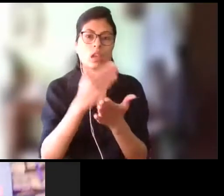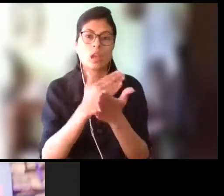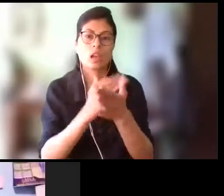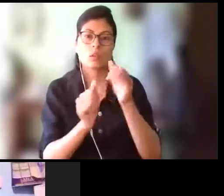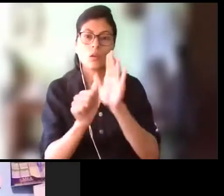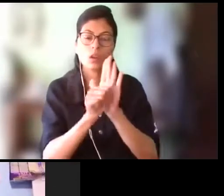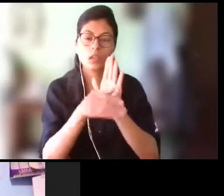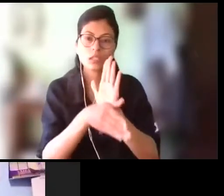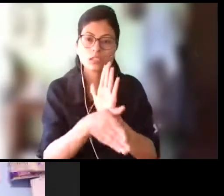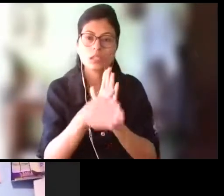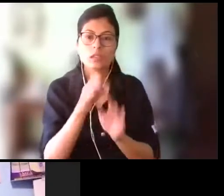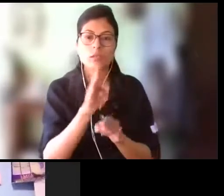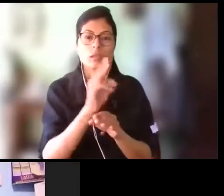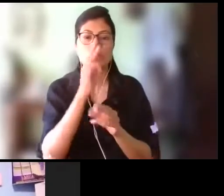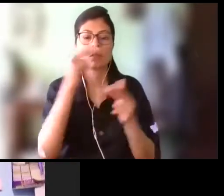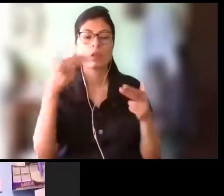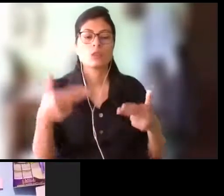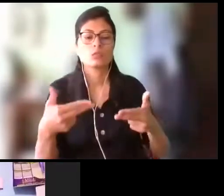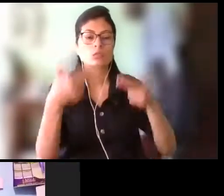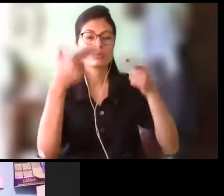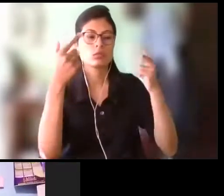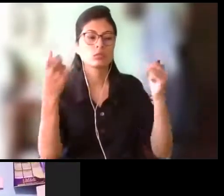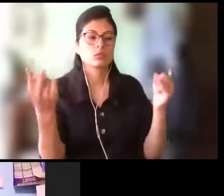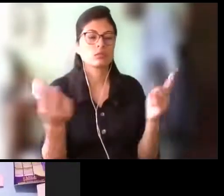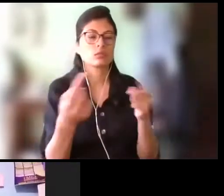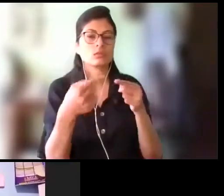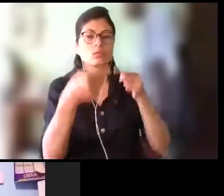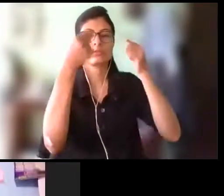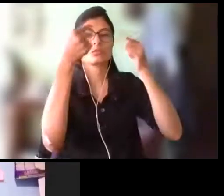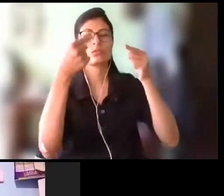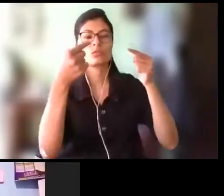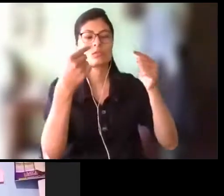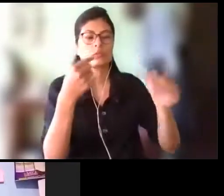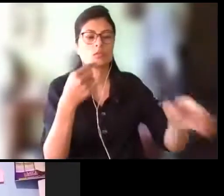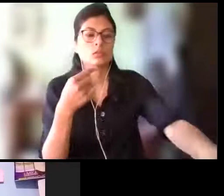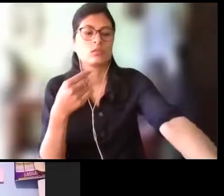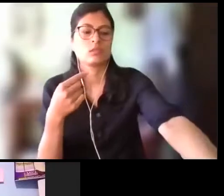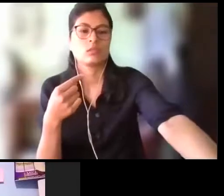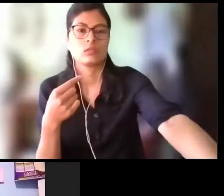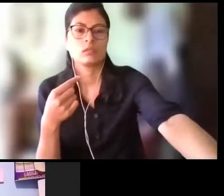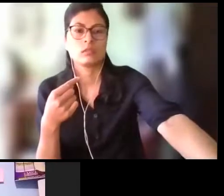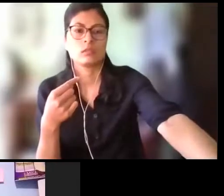liked, particularly with women working in these forests?